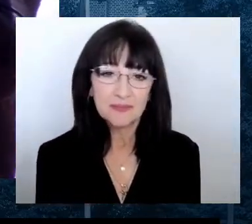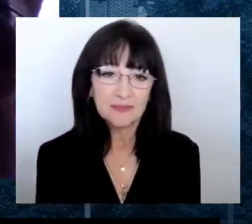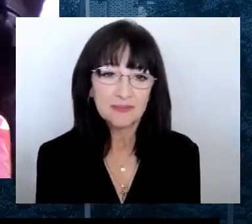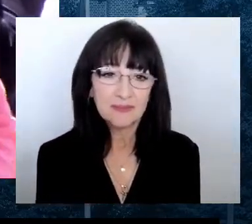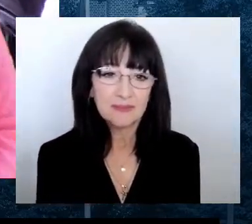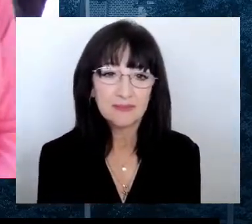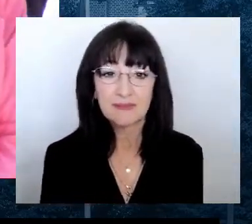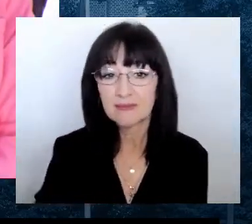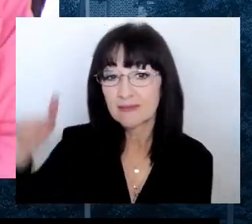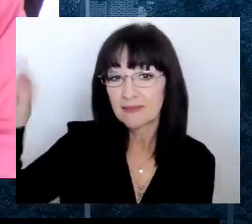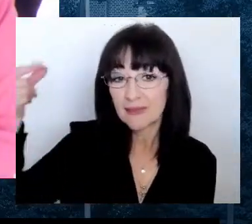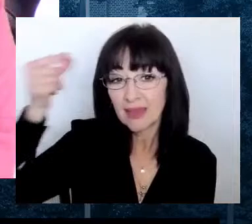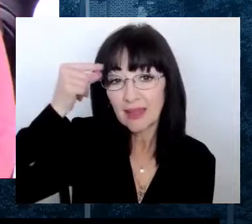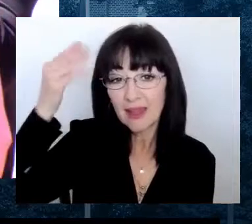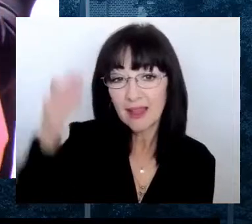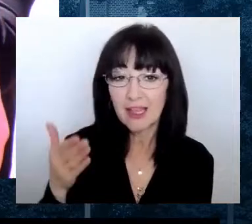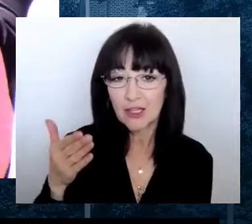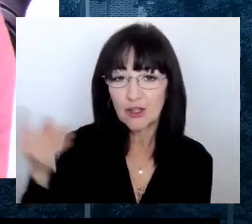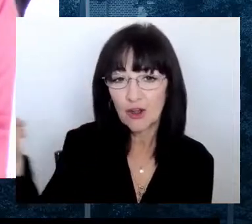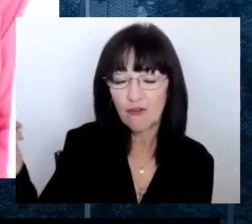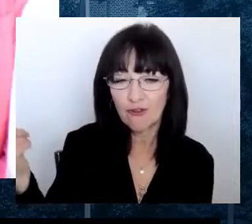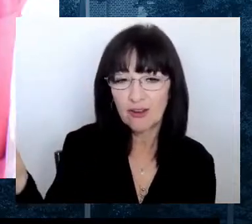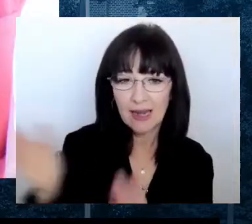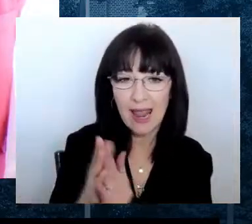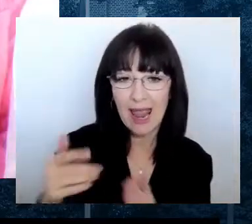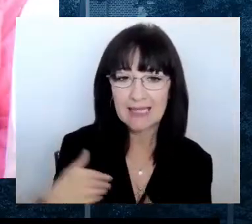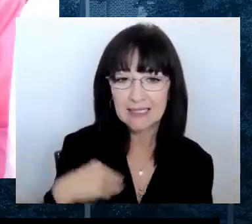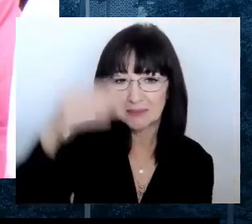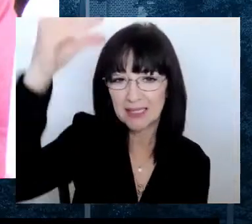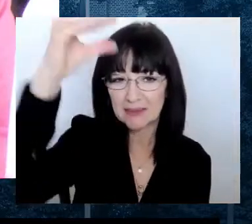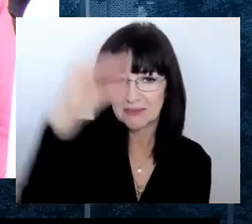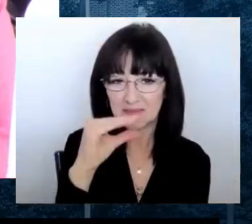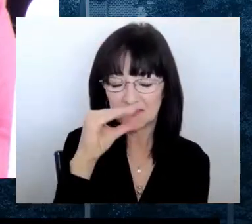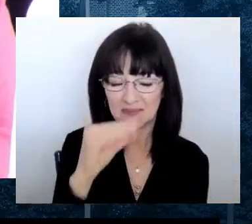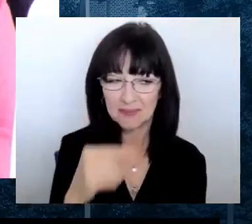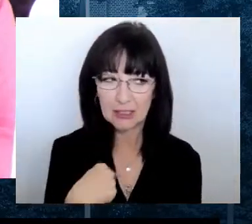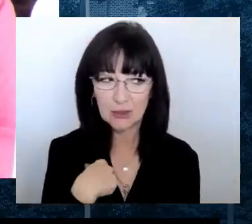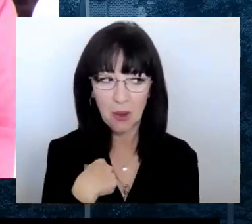The governor asked me to pull the microphone down, and I'm listening.